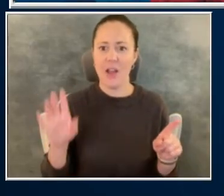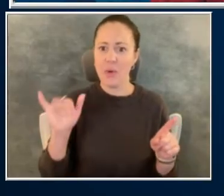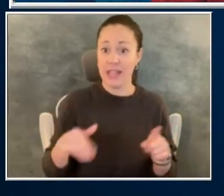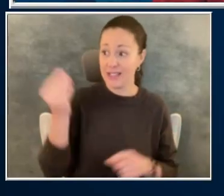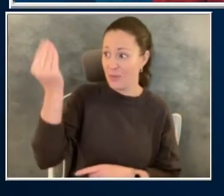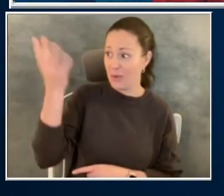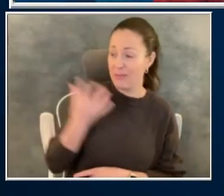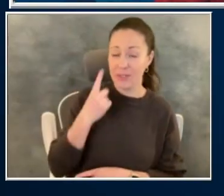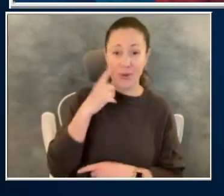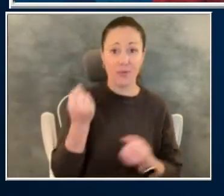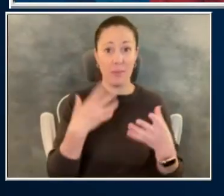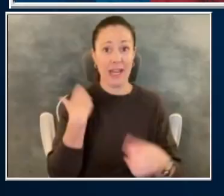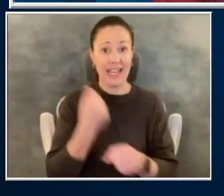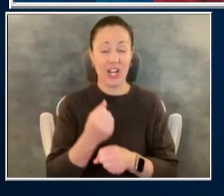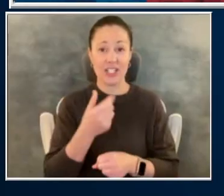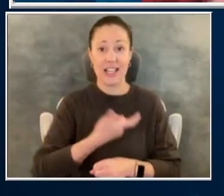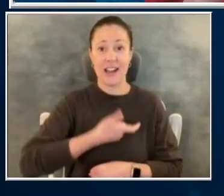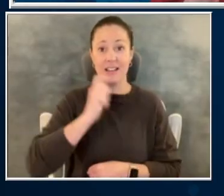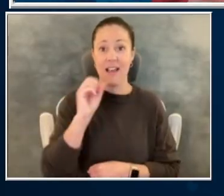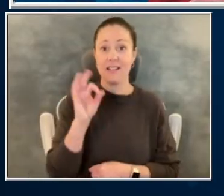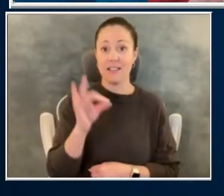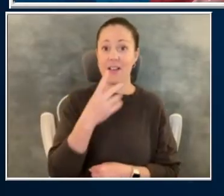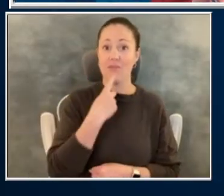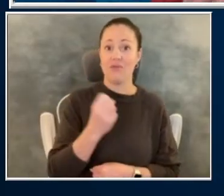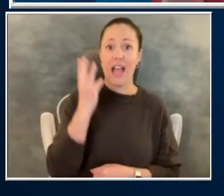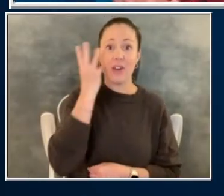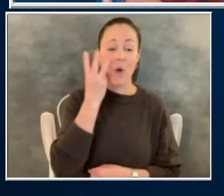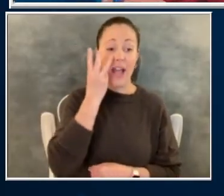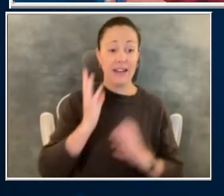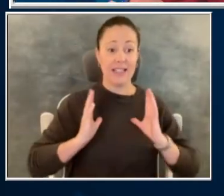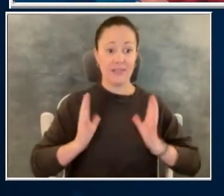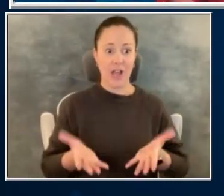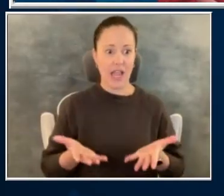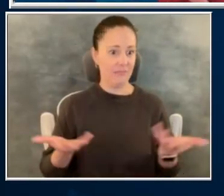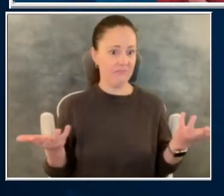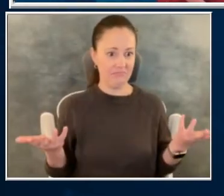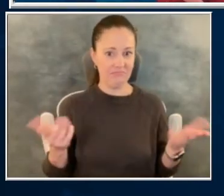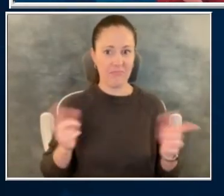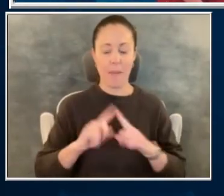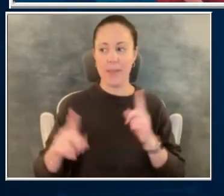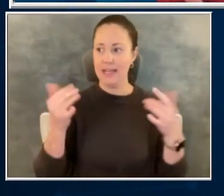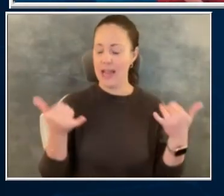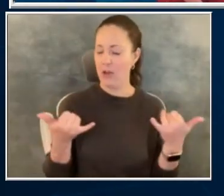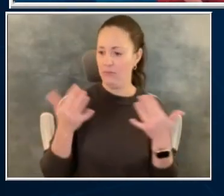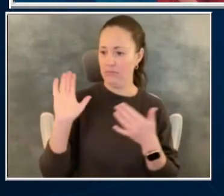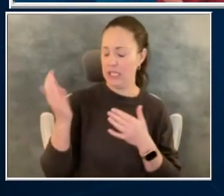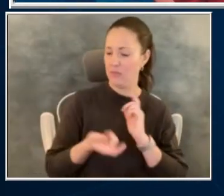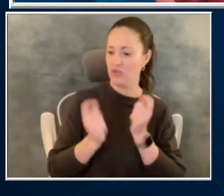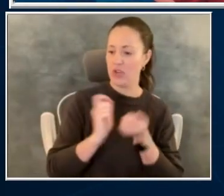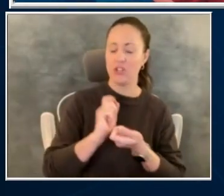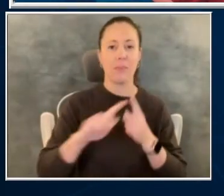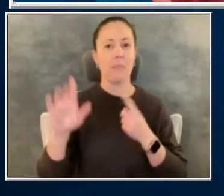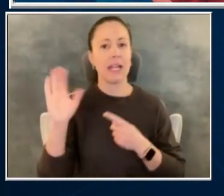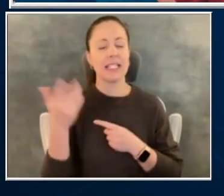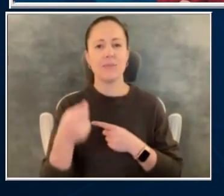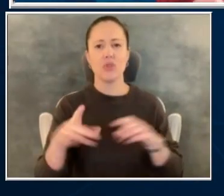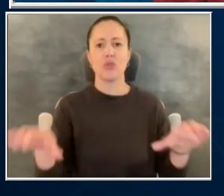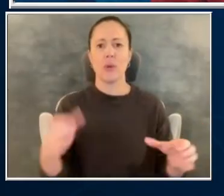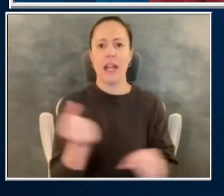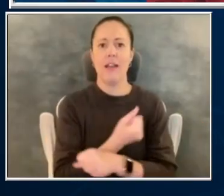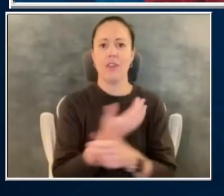red wine is fine. And then now we're starting to hear that's changing. But it sounds to me like you're doing everything that a healthy person would